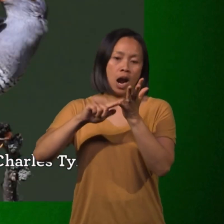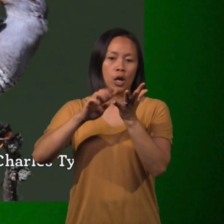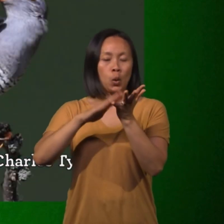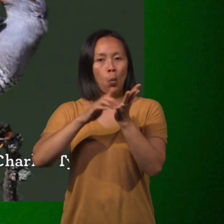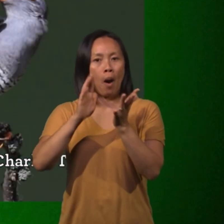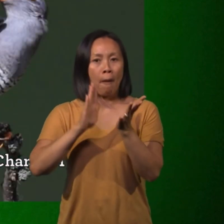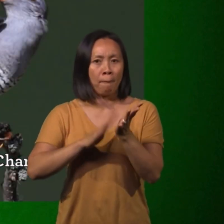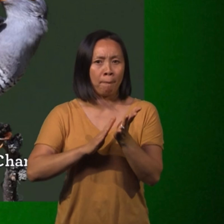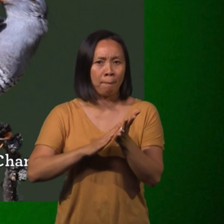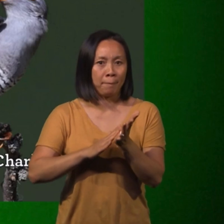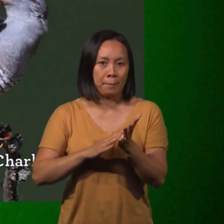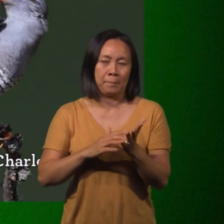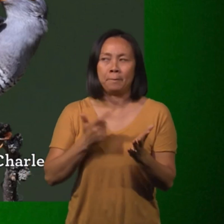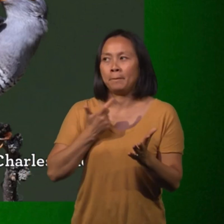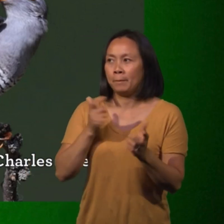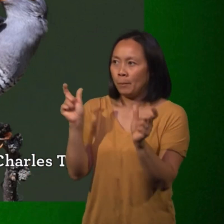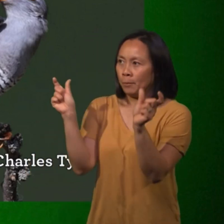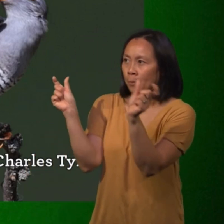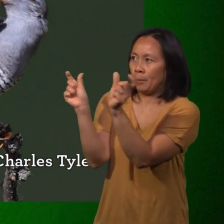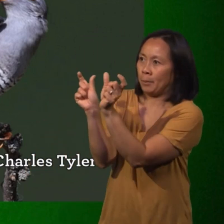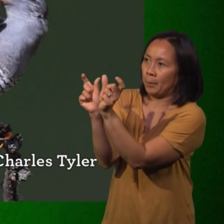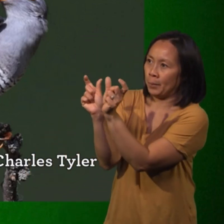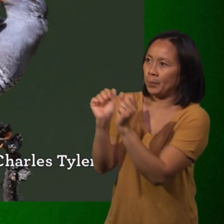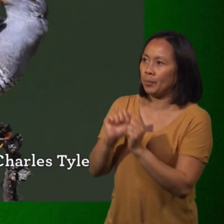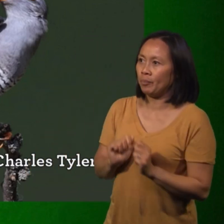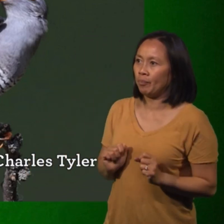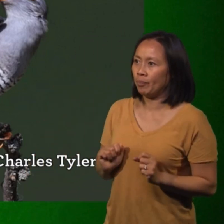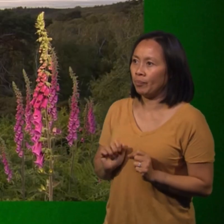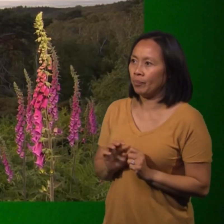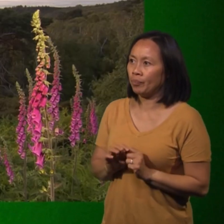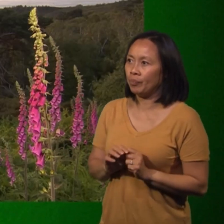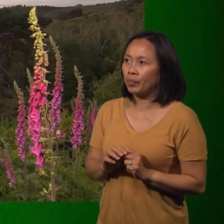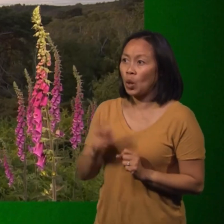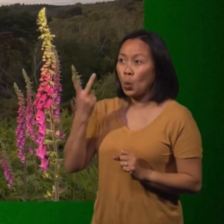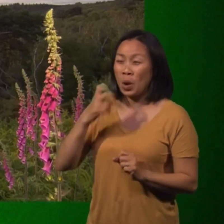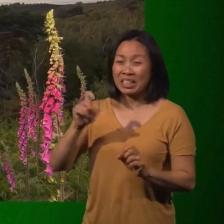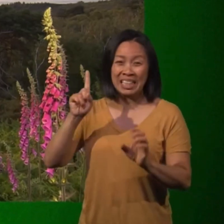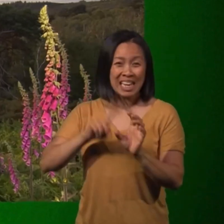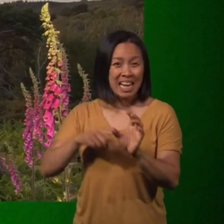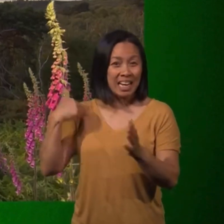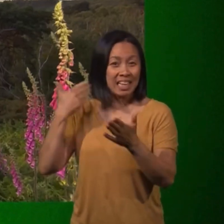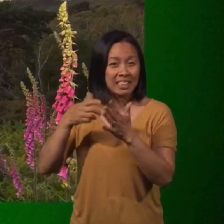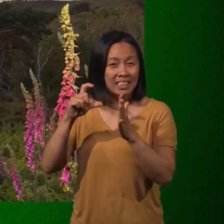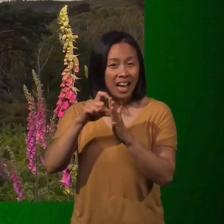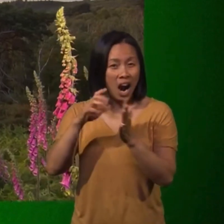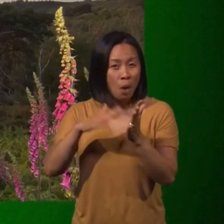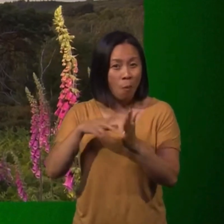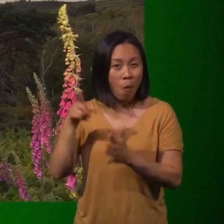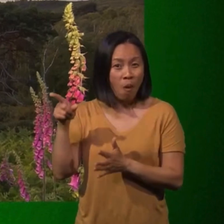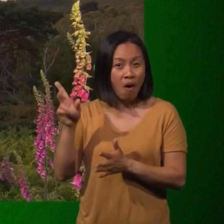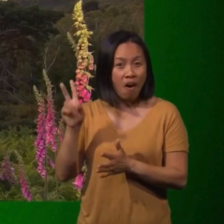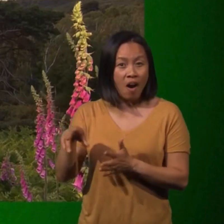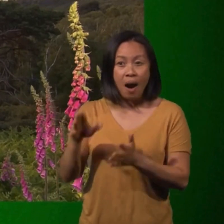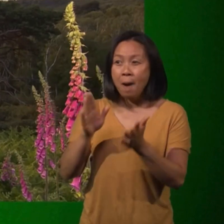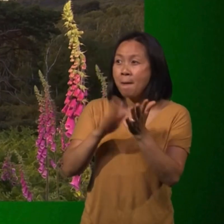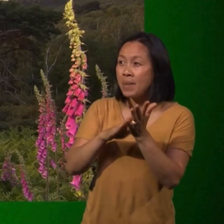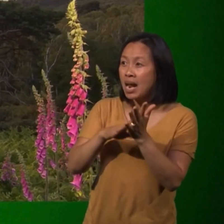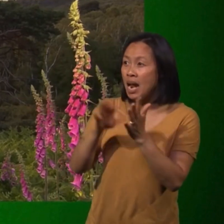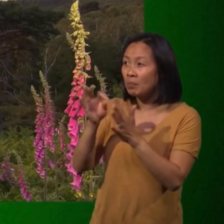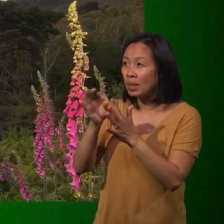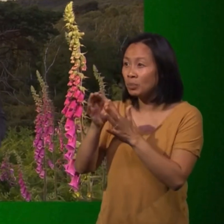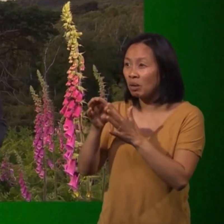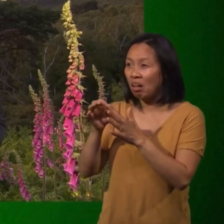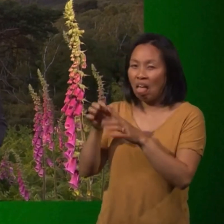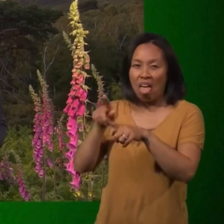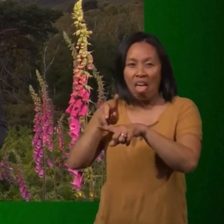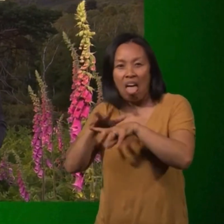Dartmoor. He observed meadow pipits harassing a cuckoo. I think you've got to agree those are fabulous photos, aren't they? But take a